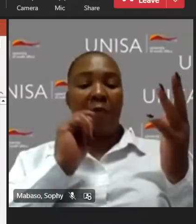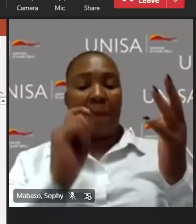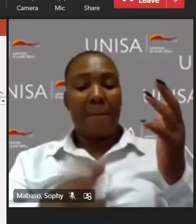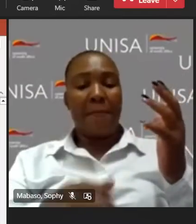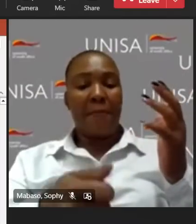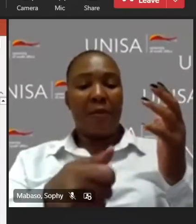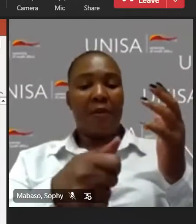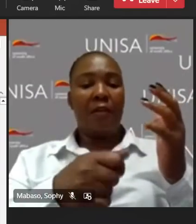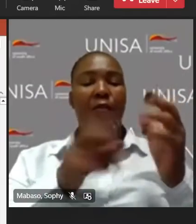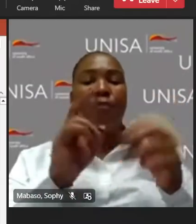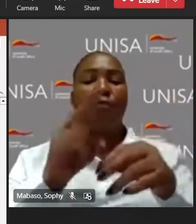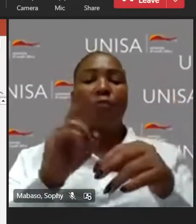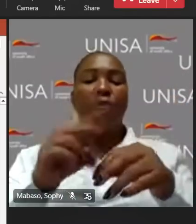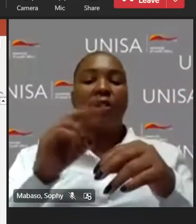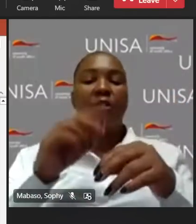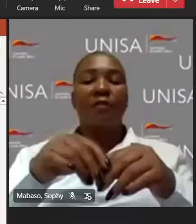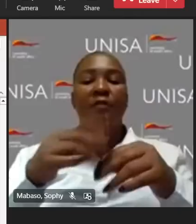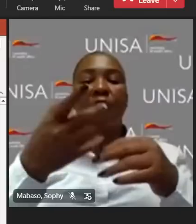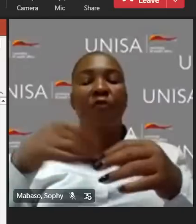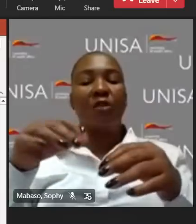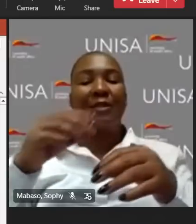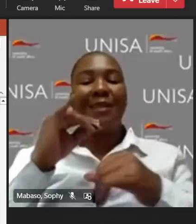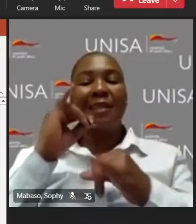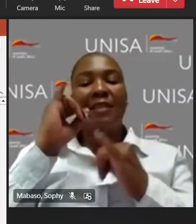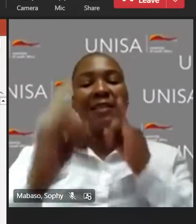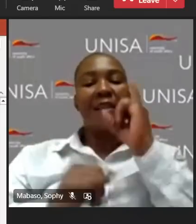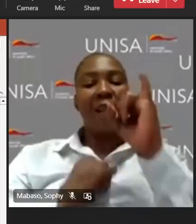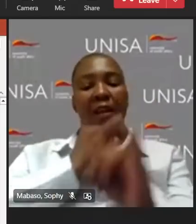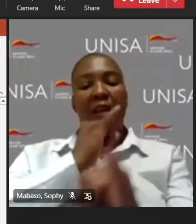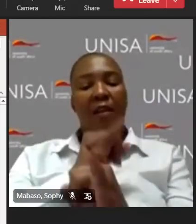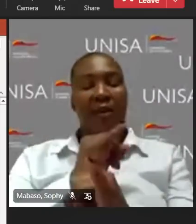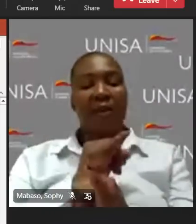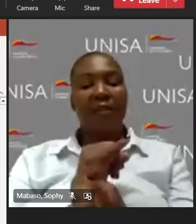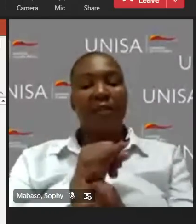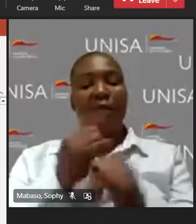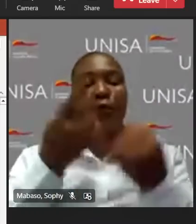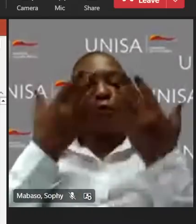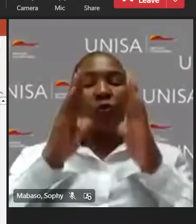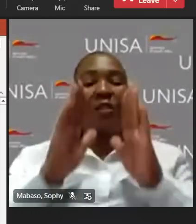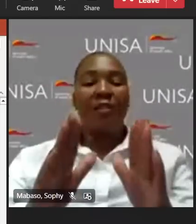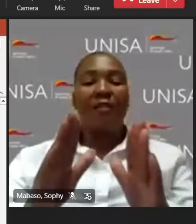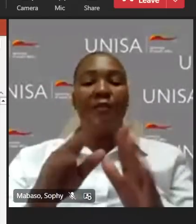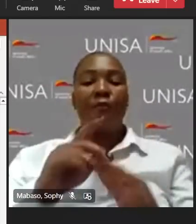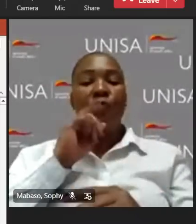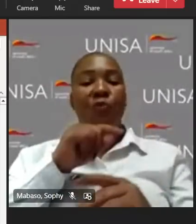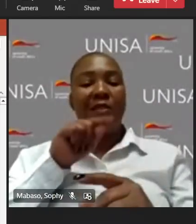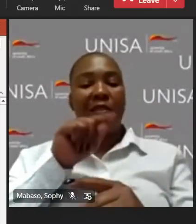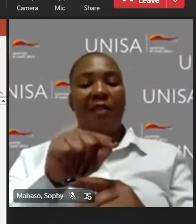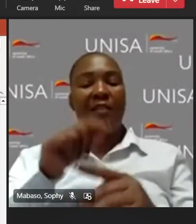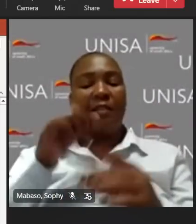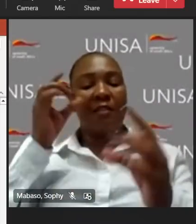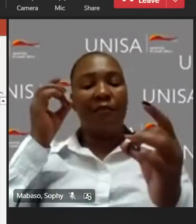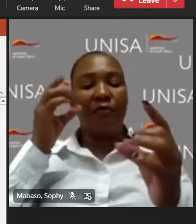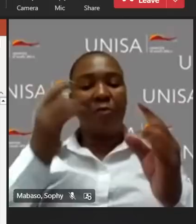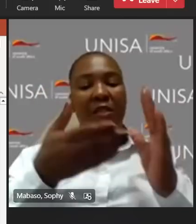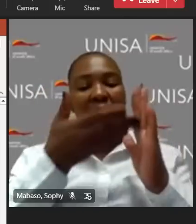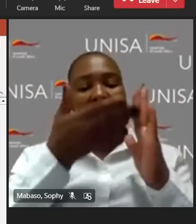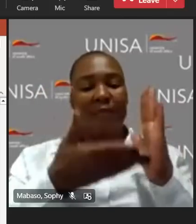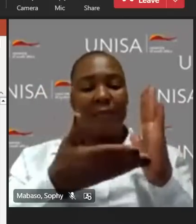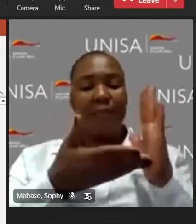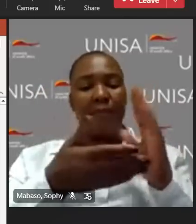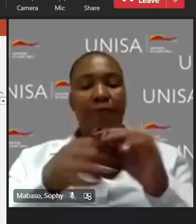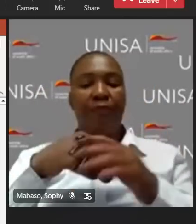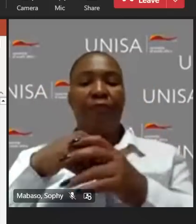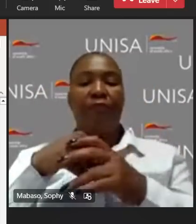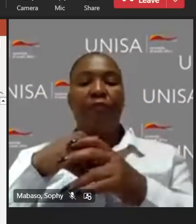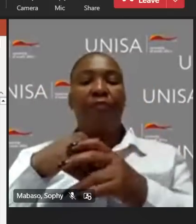And also for the international students, they will use this displayed banking detail. So